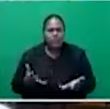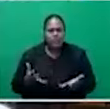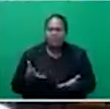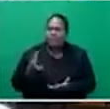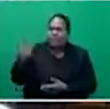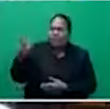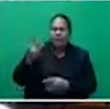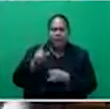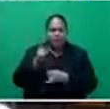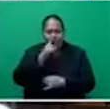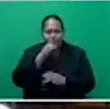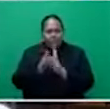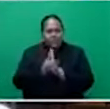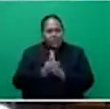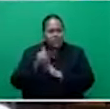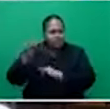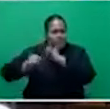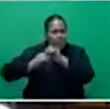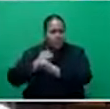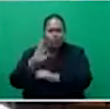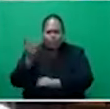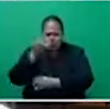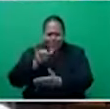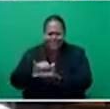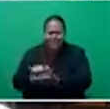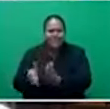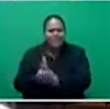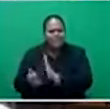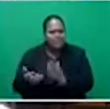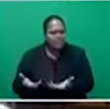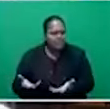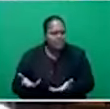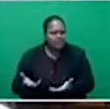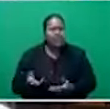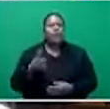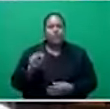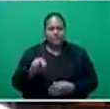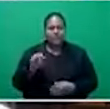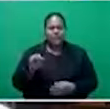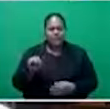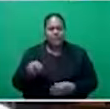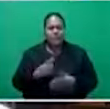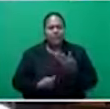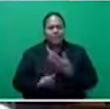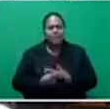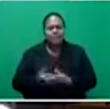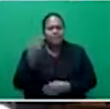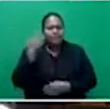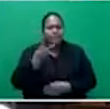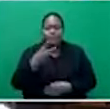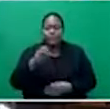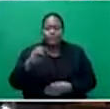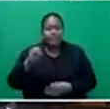sector. That's what happened, sir. And that's what needs to happen. In the days prior to 2007, it did not happen.